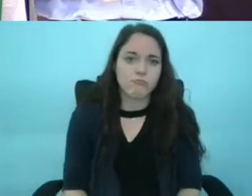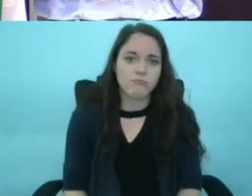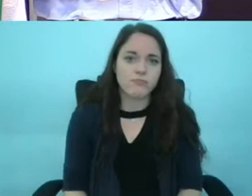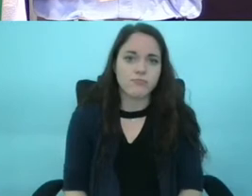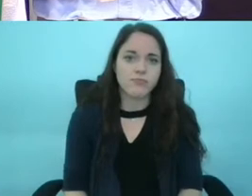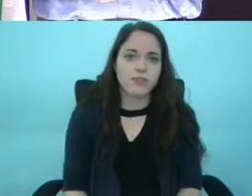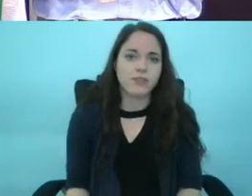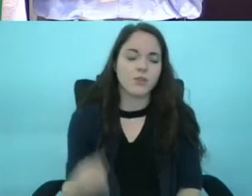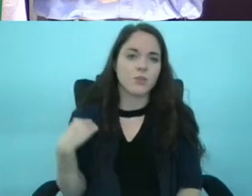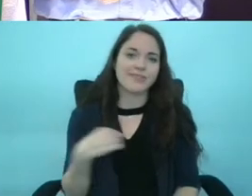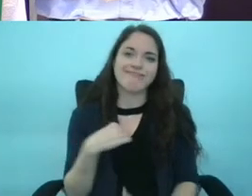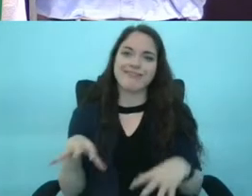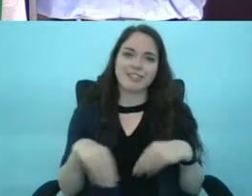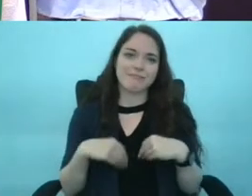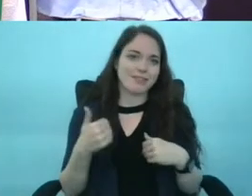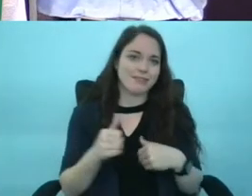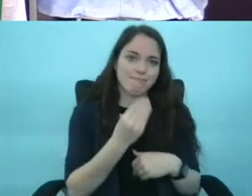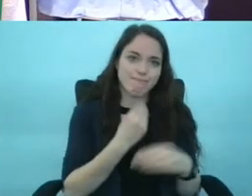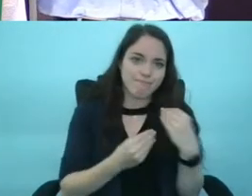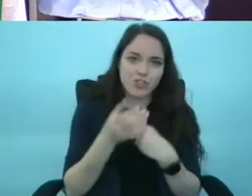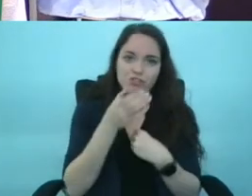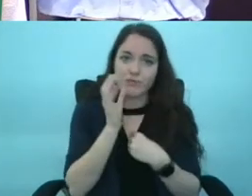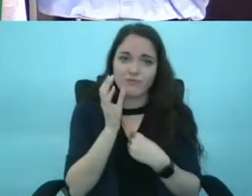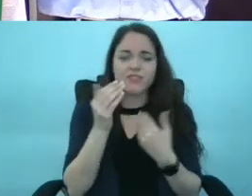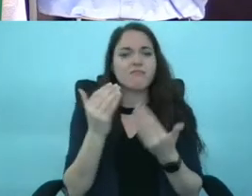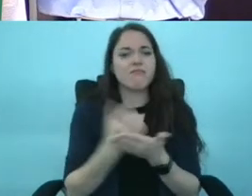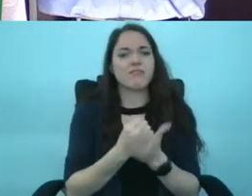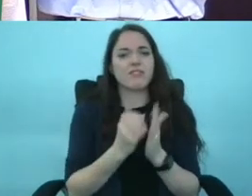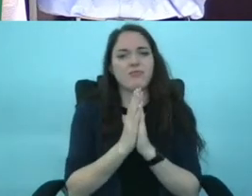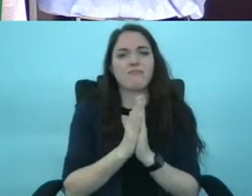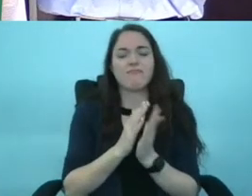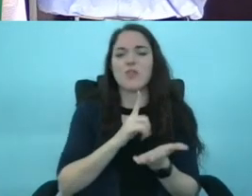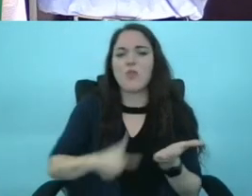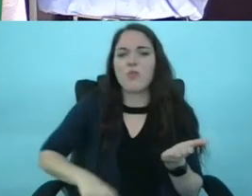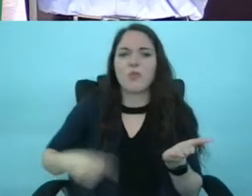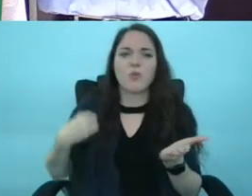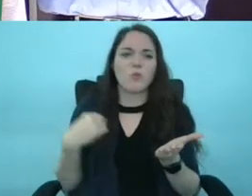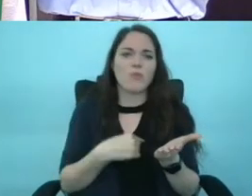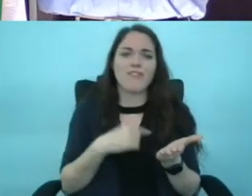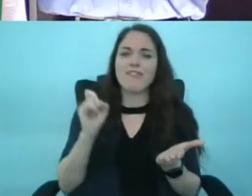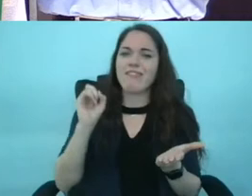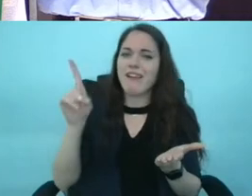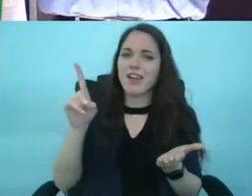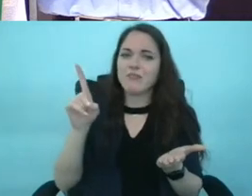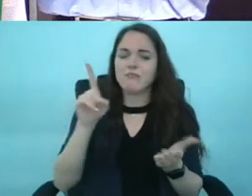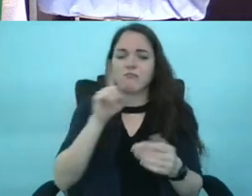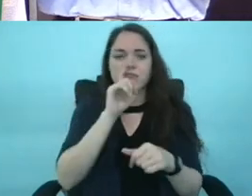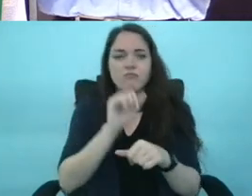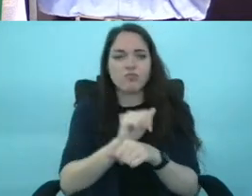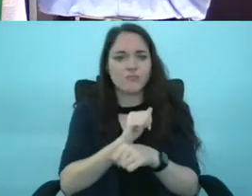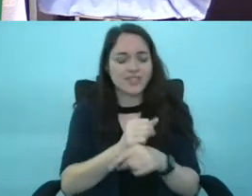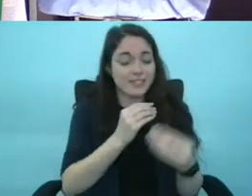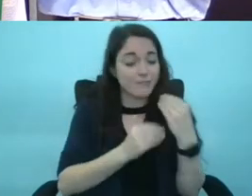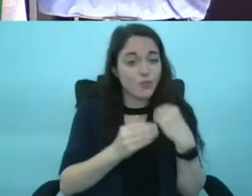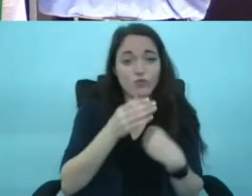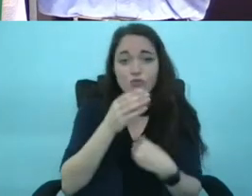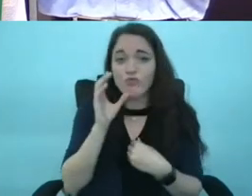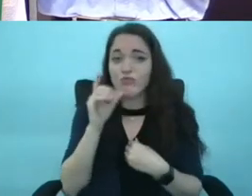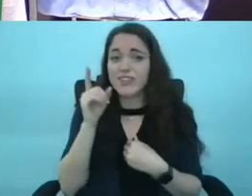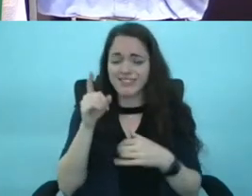Let's pray. Lord, we just ask you to take our gifts, take these